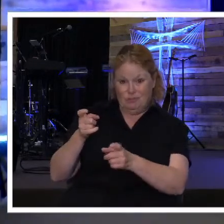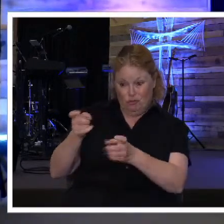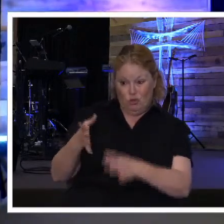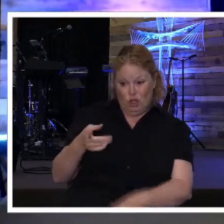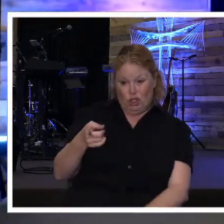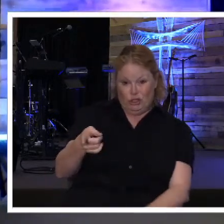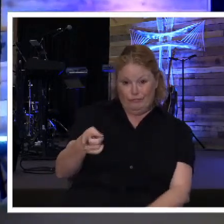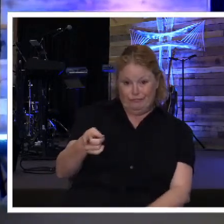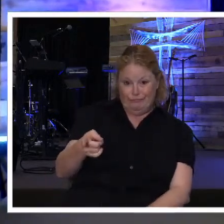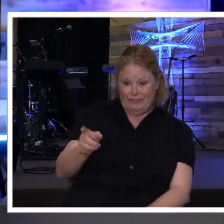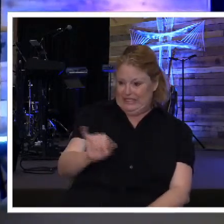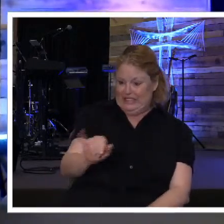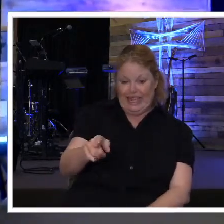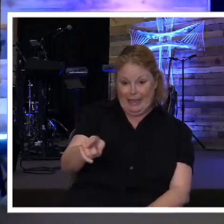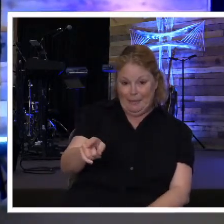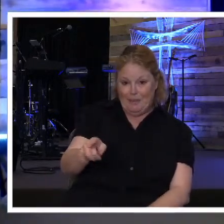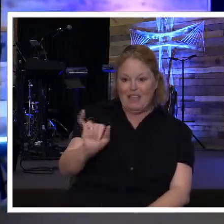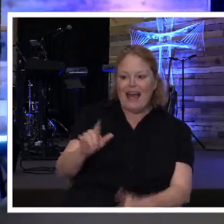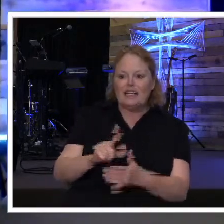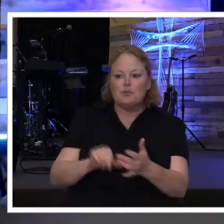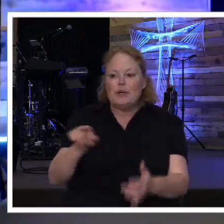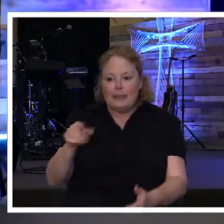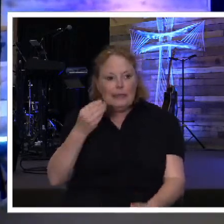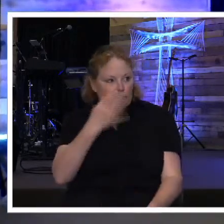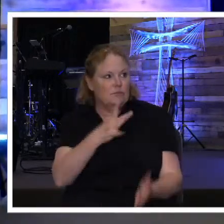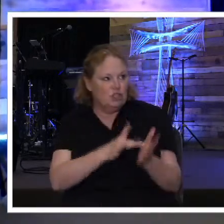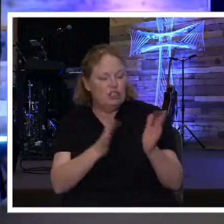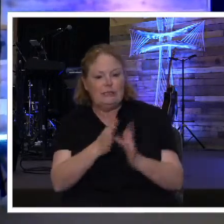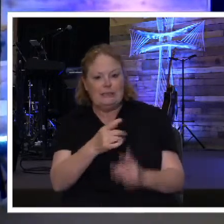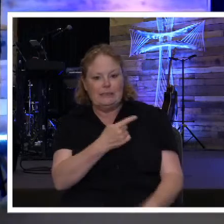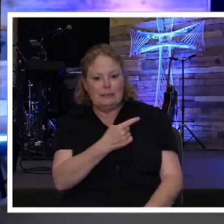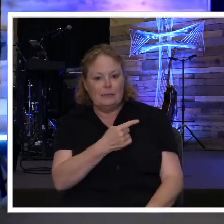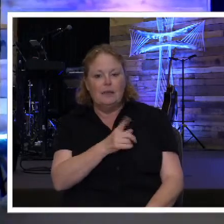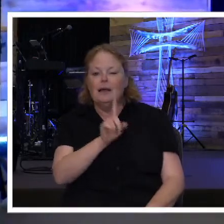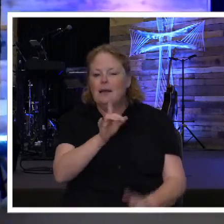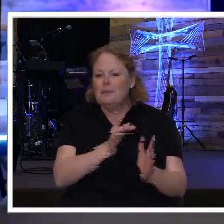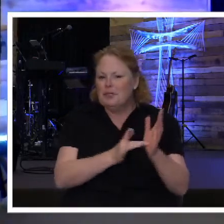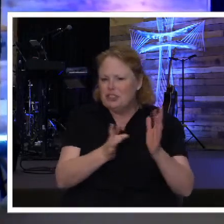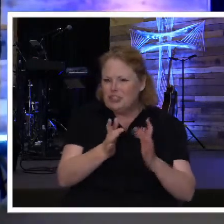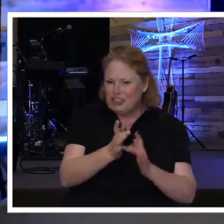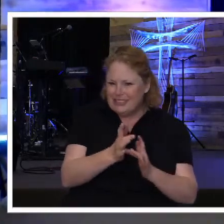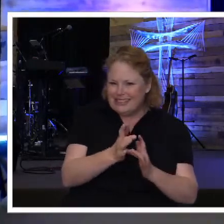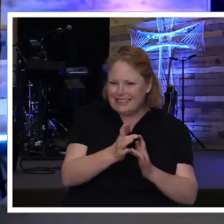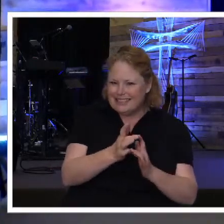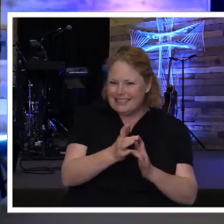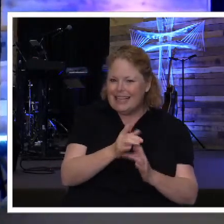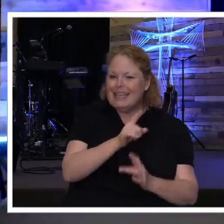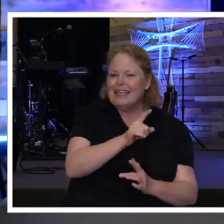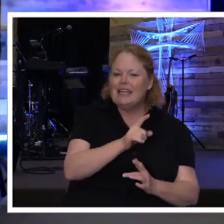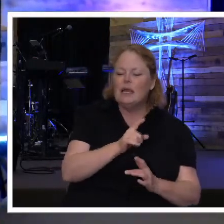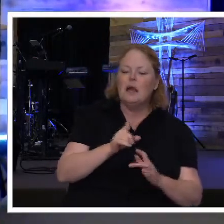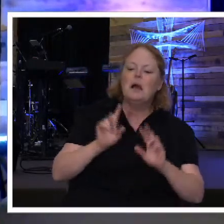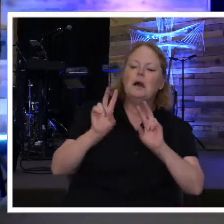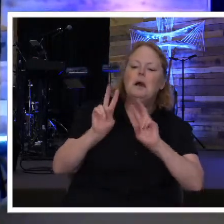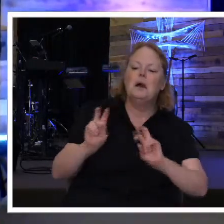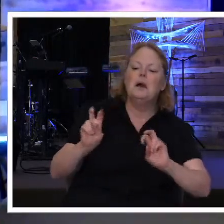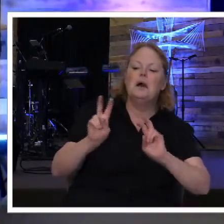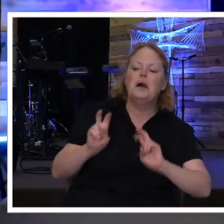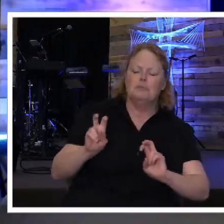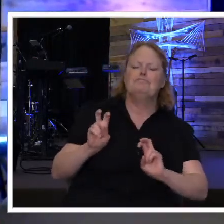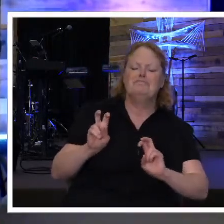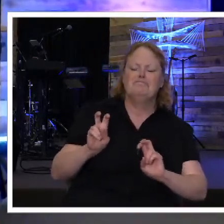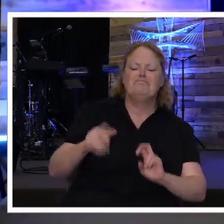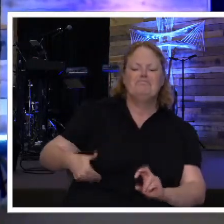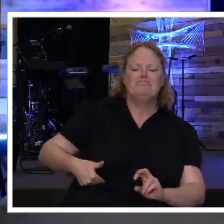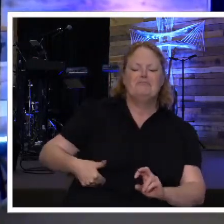that's exactly what that young man would have said to Jesus. But Jesus, in the ability that he has to read people, perceives that this